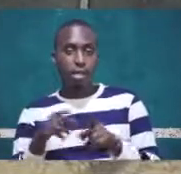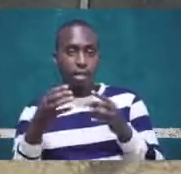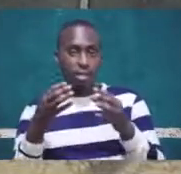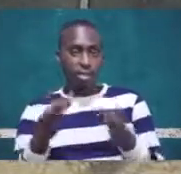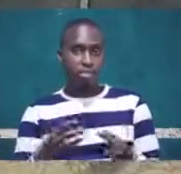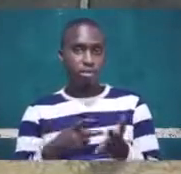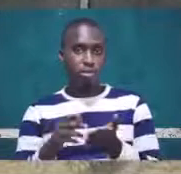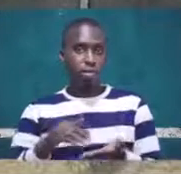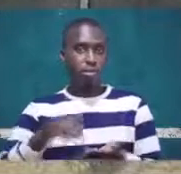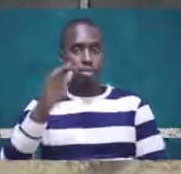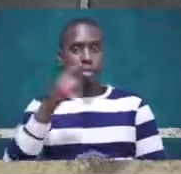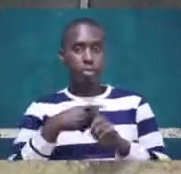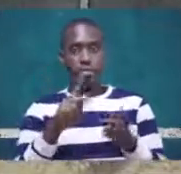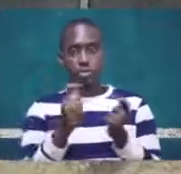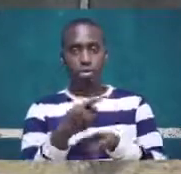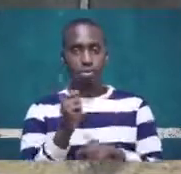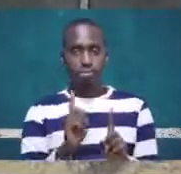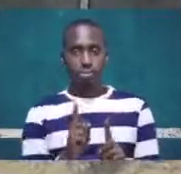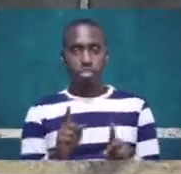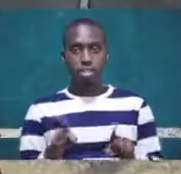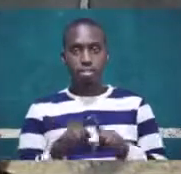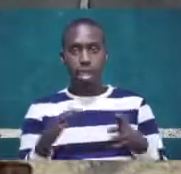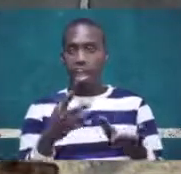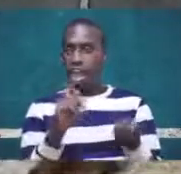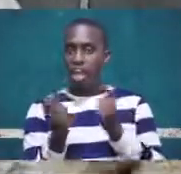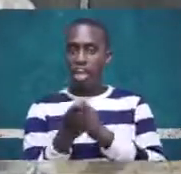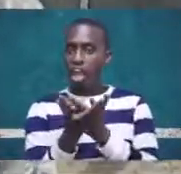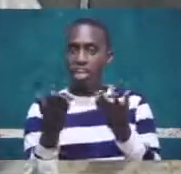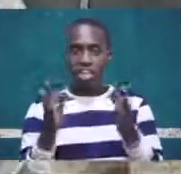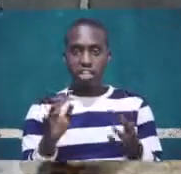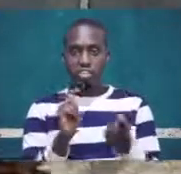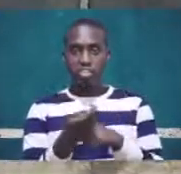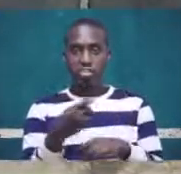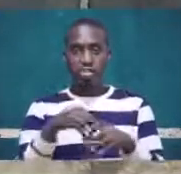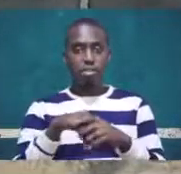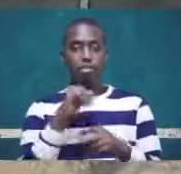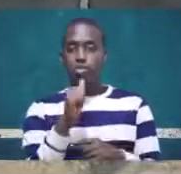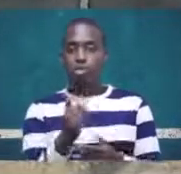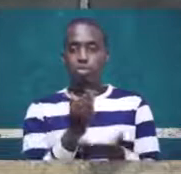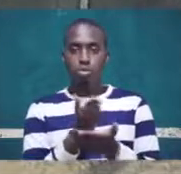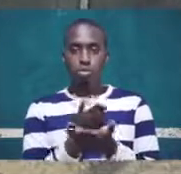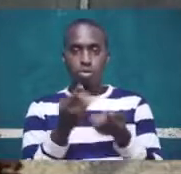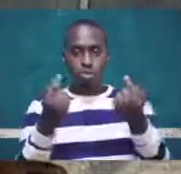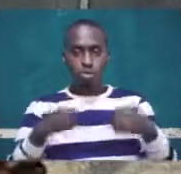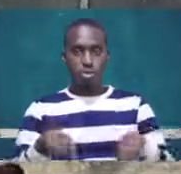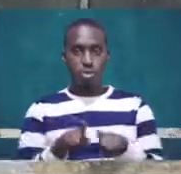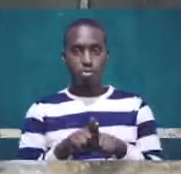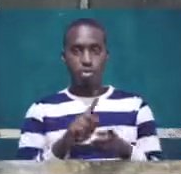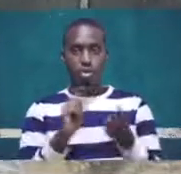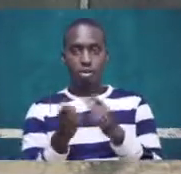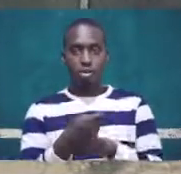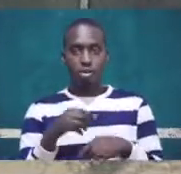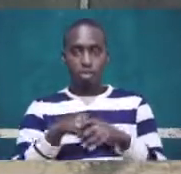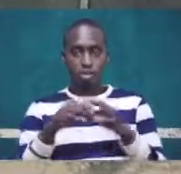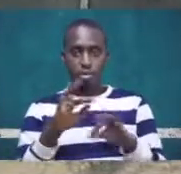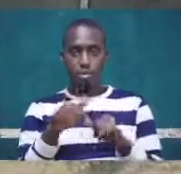So the demand for necessity and a change in price may not cause a change in quantity